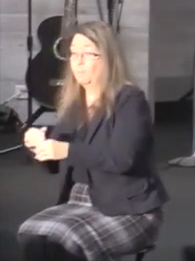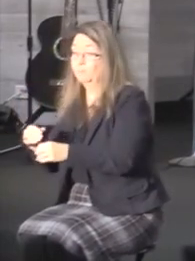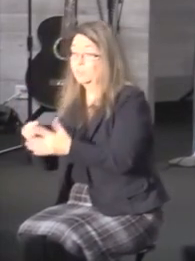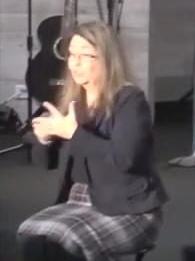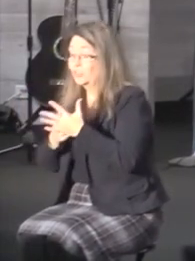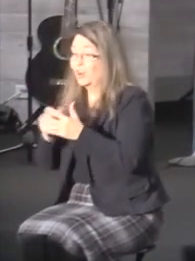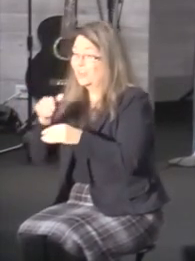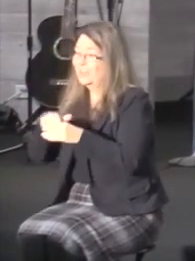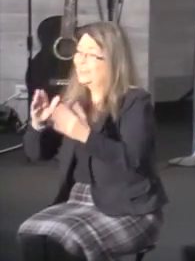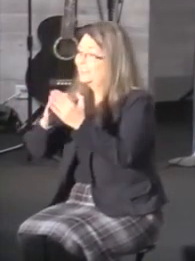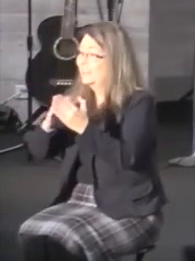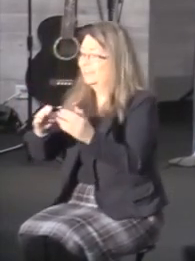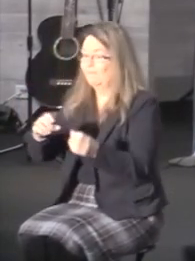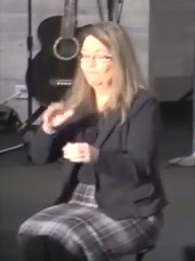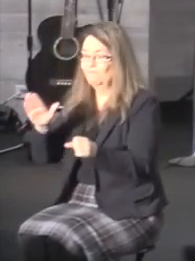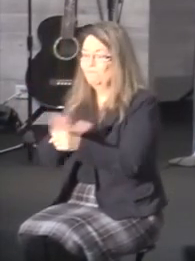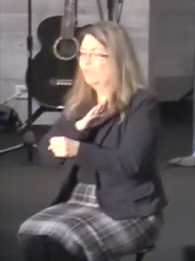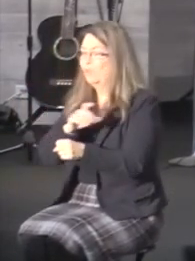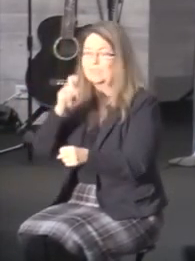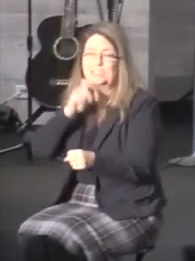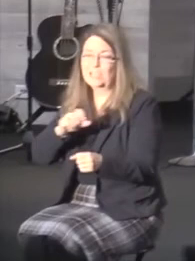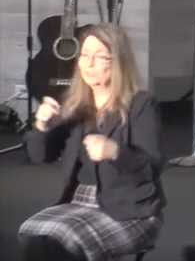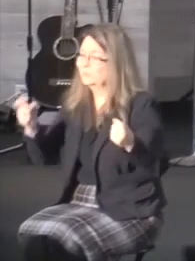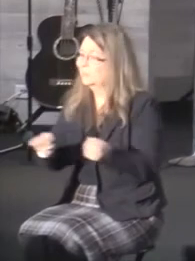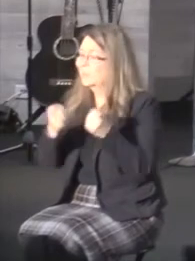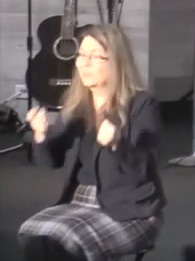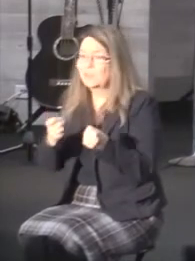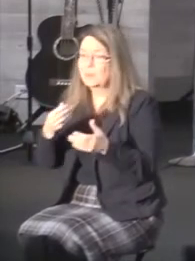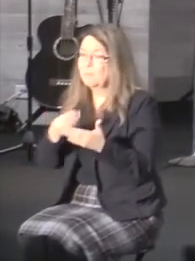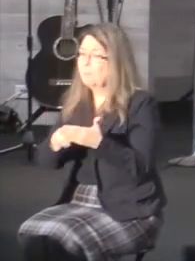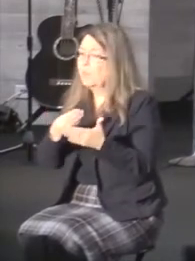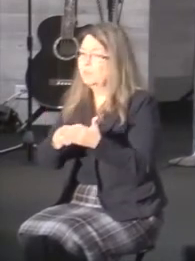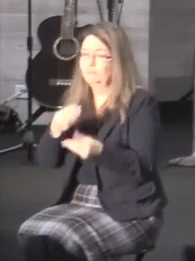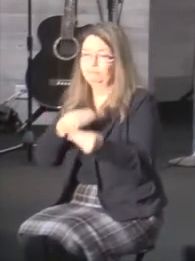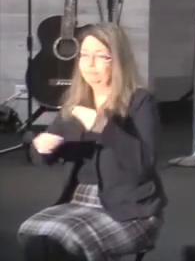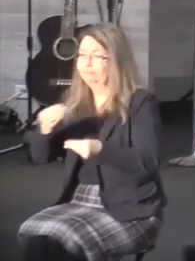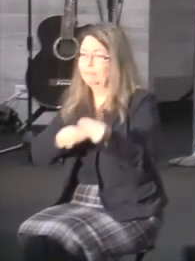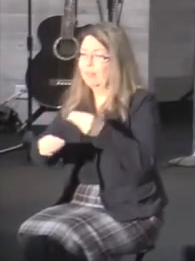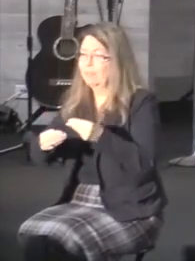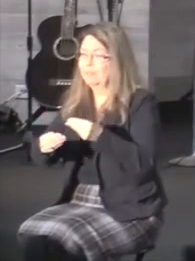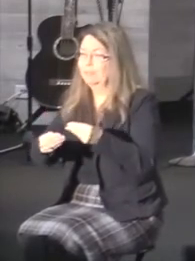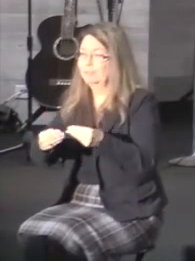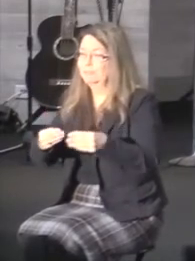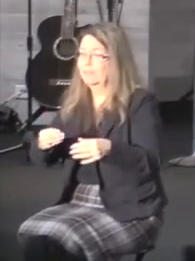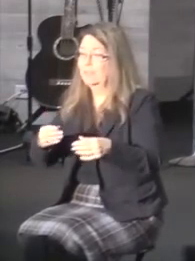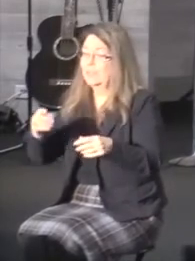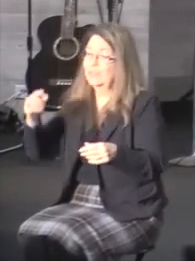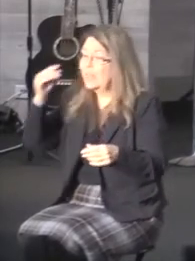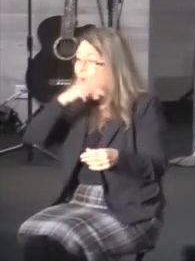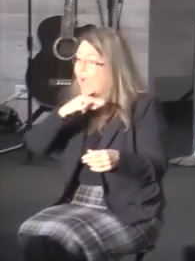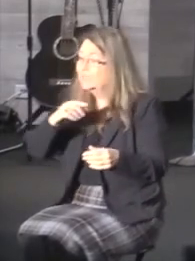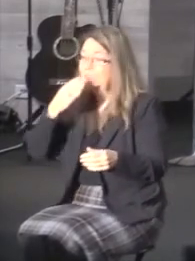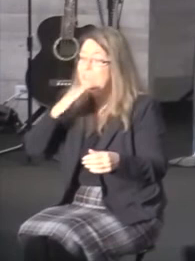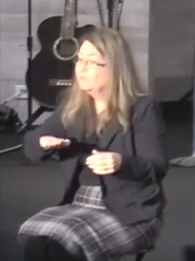of complete, utter corruption, of sexual sin, of money laundering, of deception, of evil.